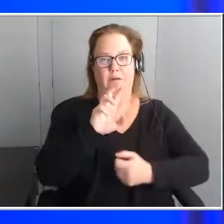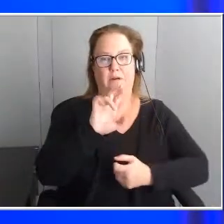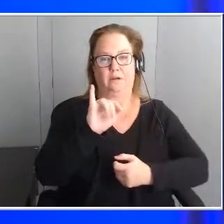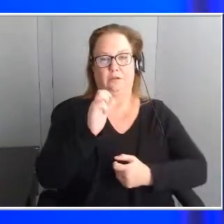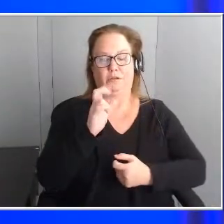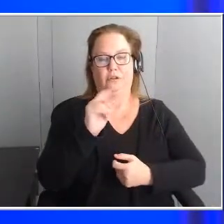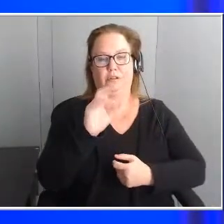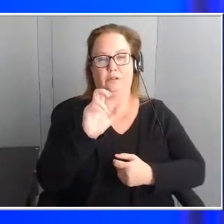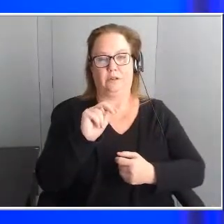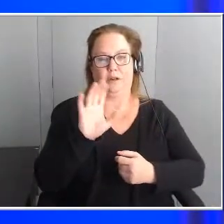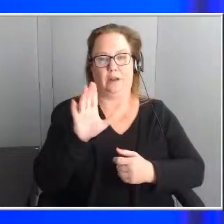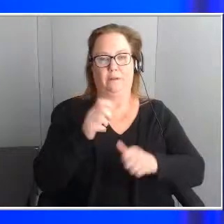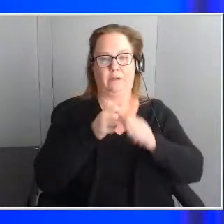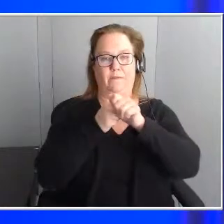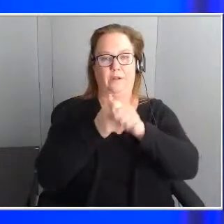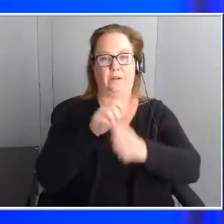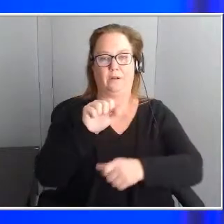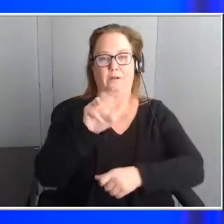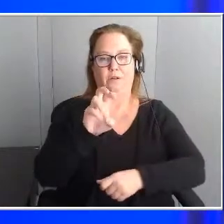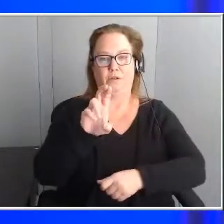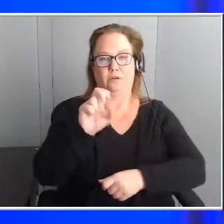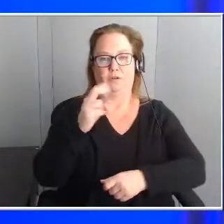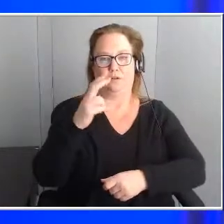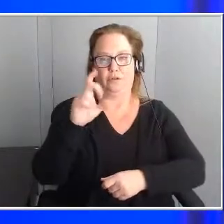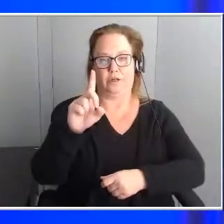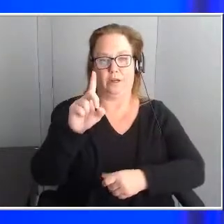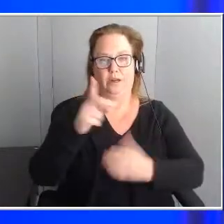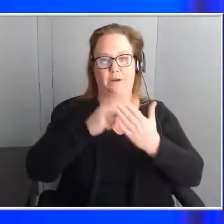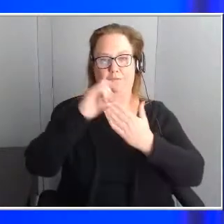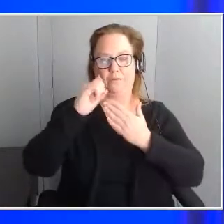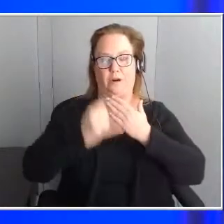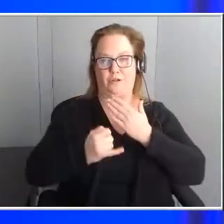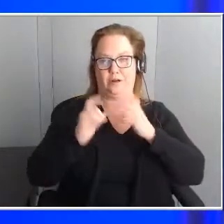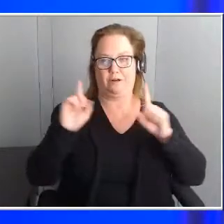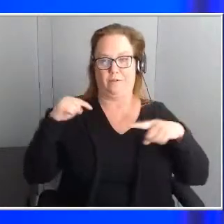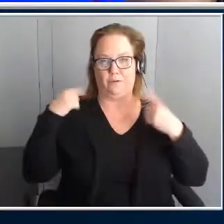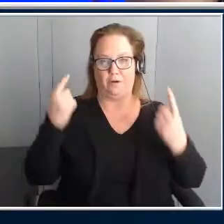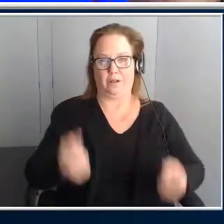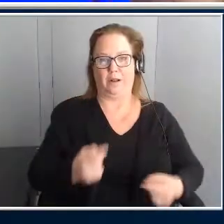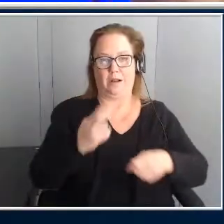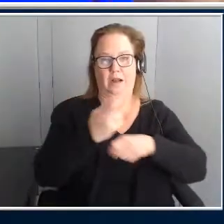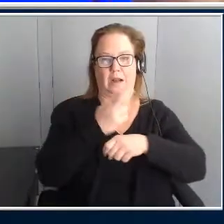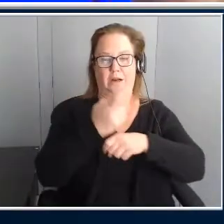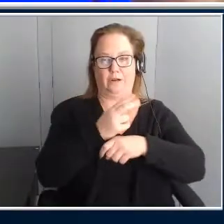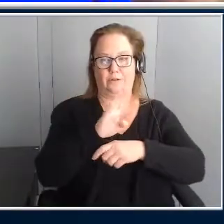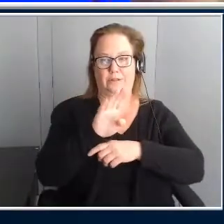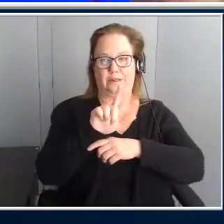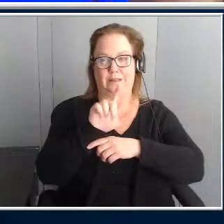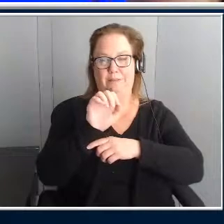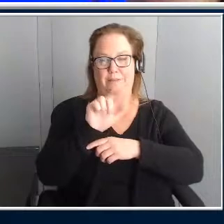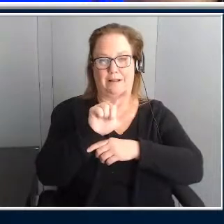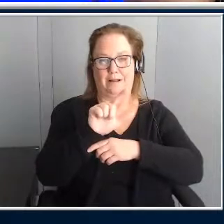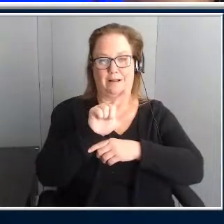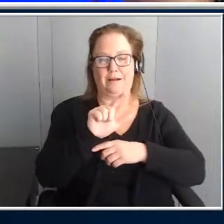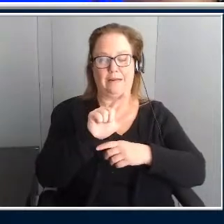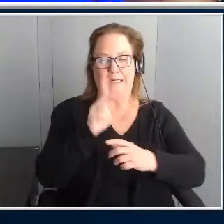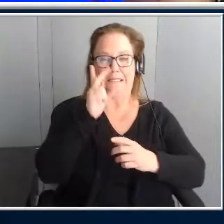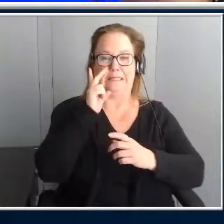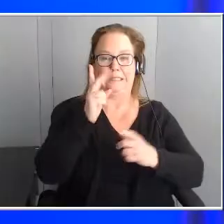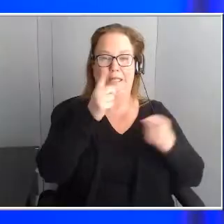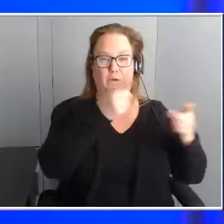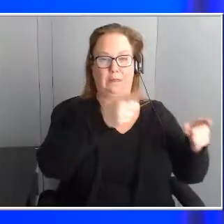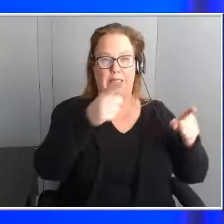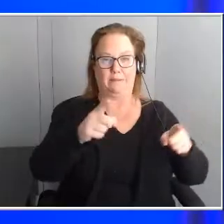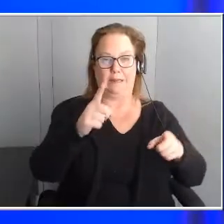a follower of the Sewer Shed Project from, I think, the beginning. And I use it in the blog routinely to see what's going on because,